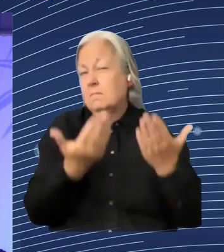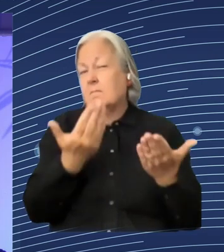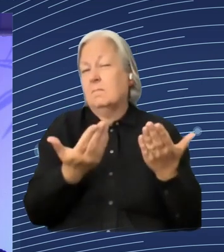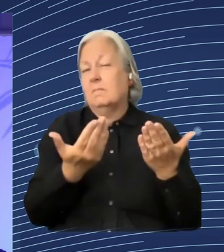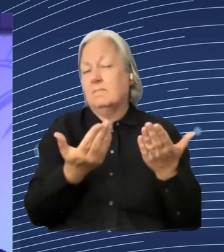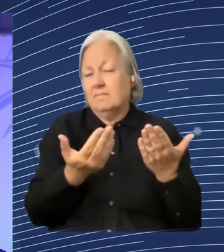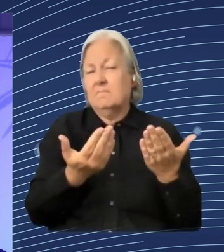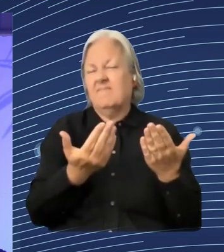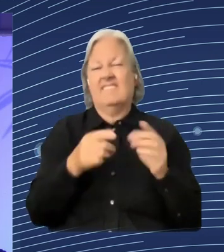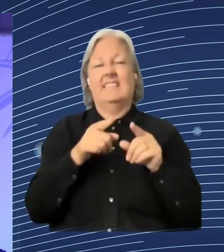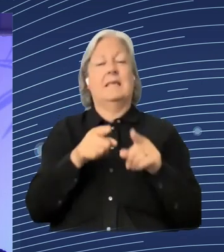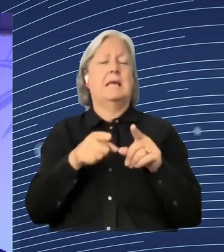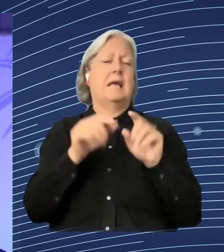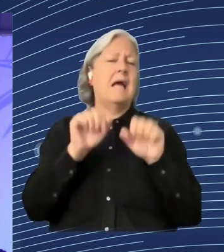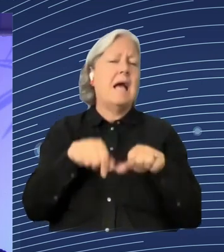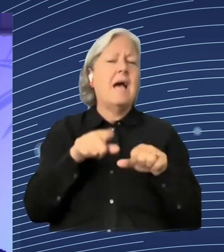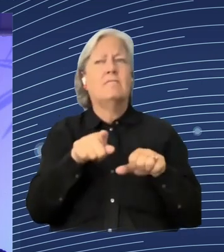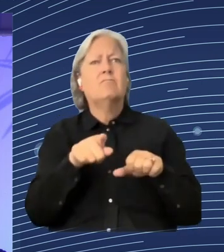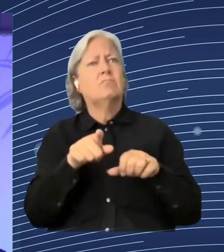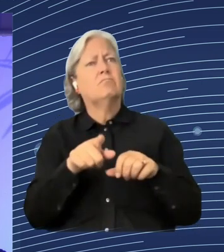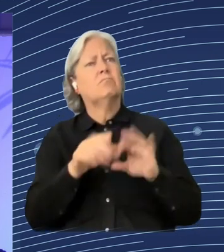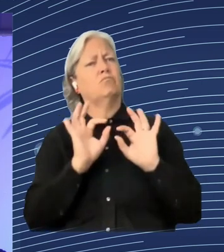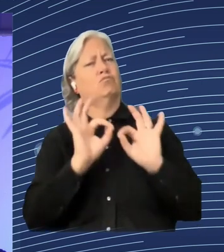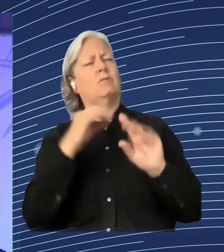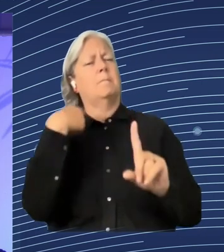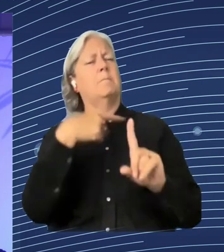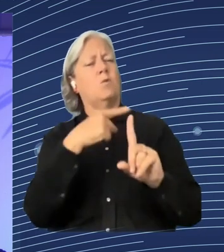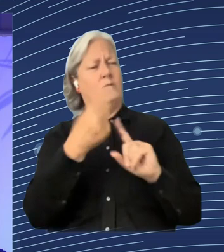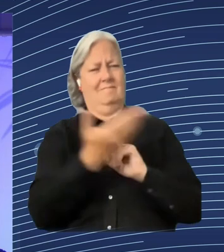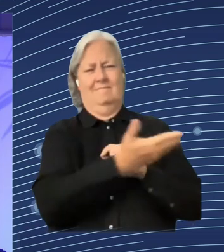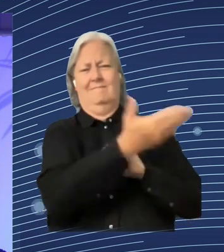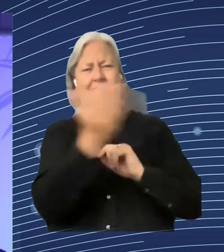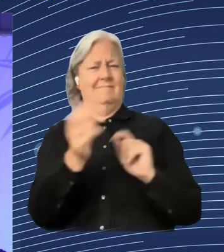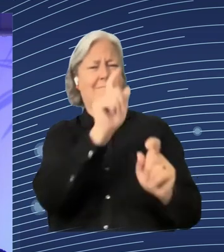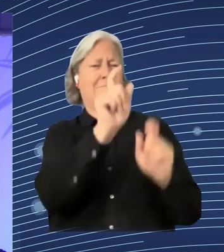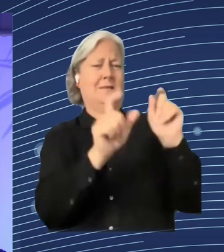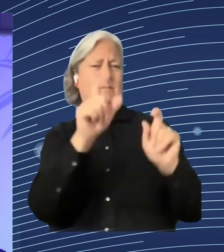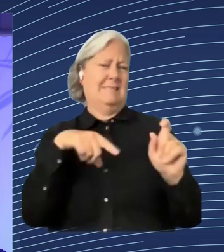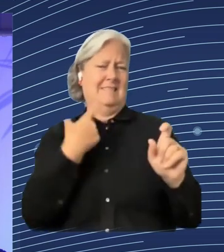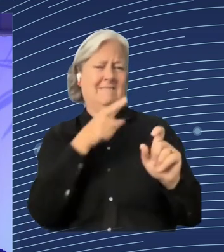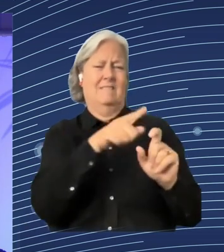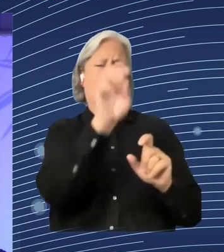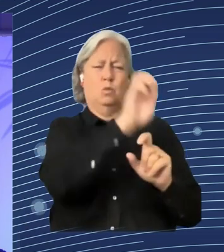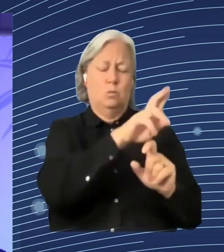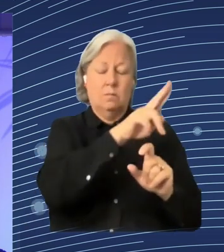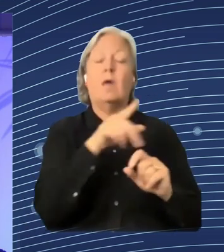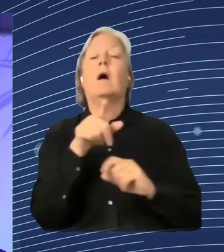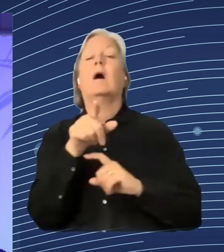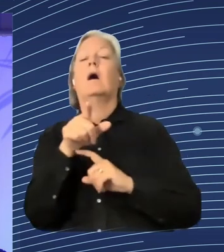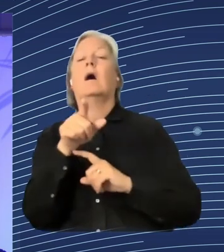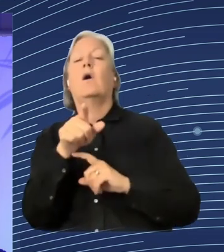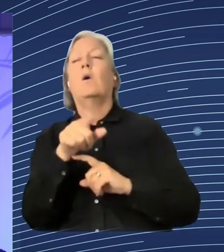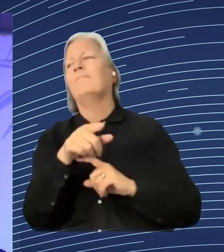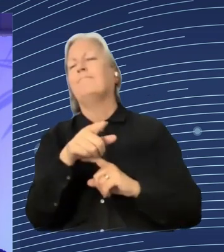really helpful for citizens, but I think a digital passport of